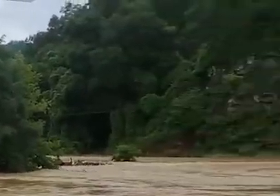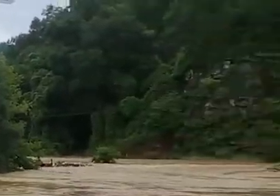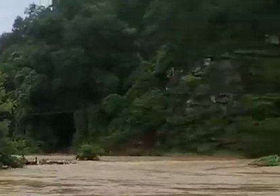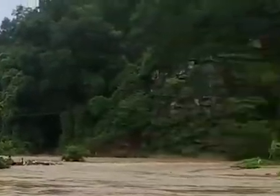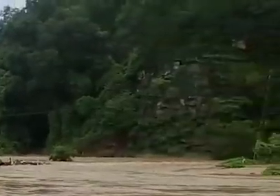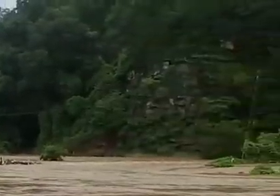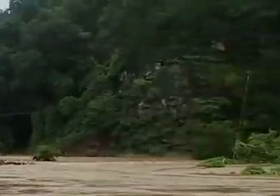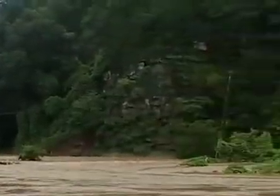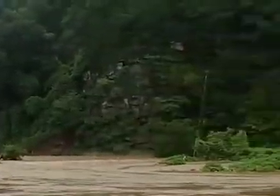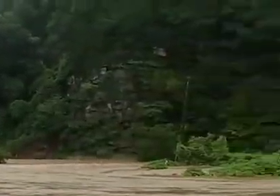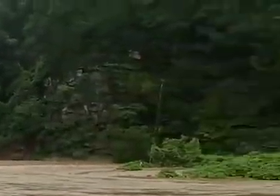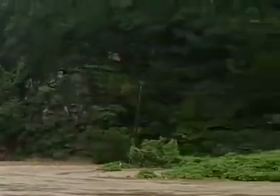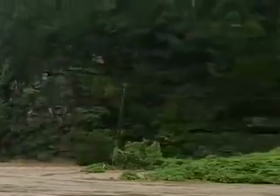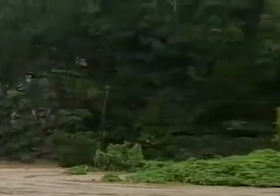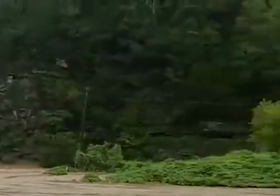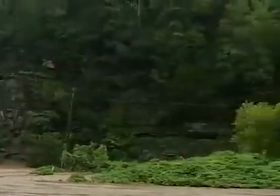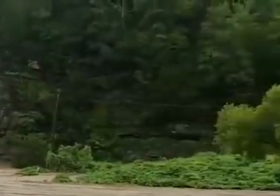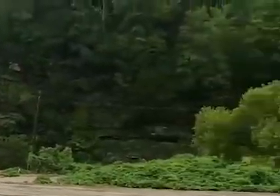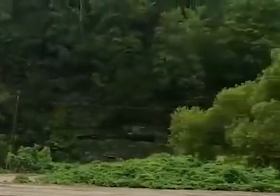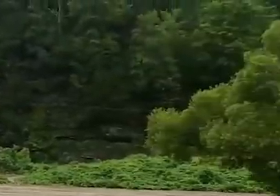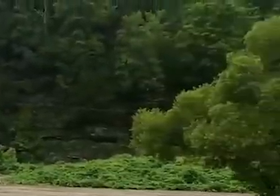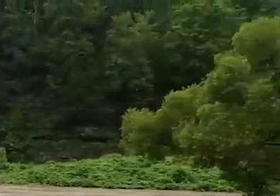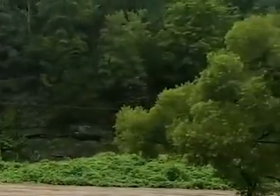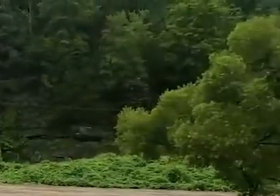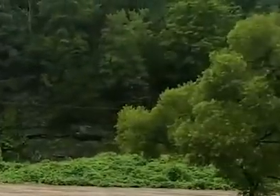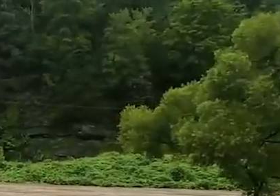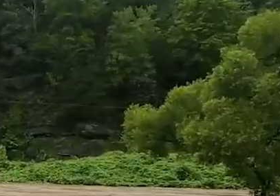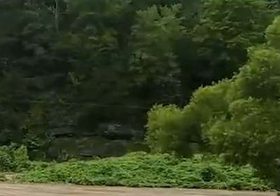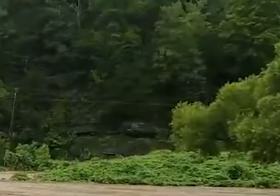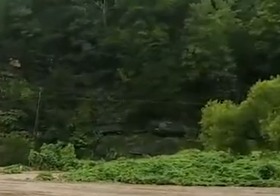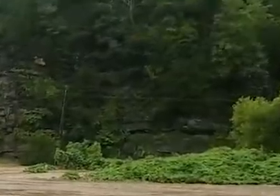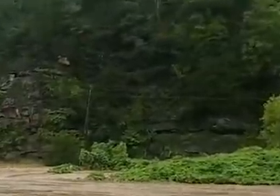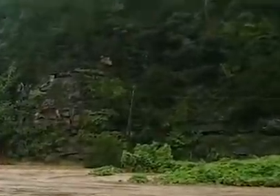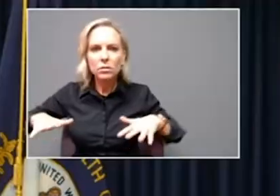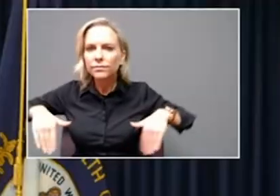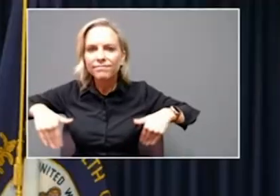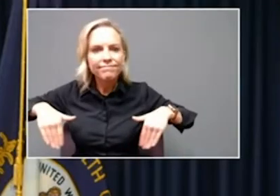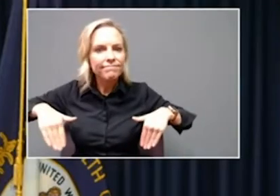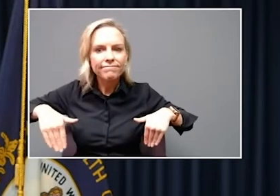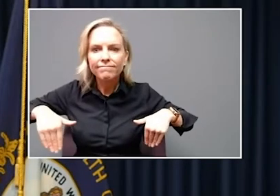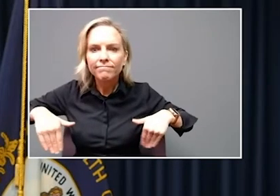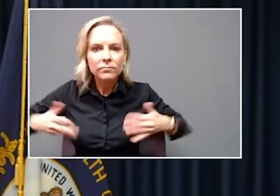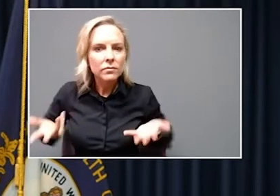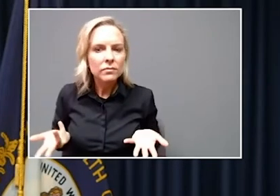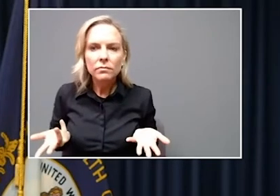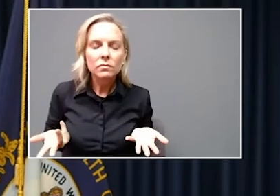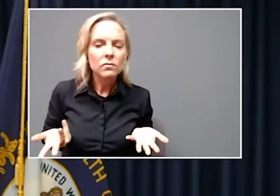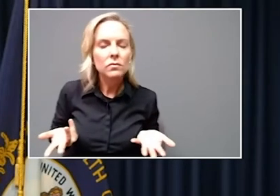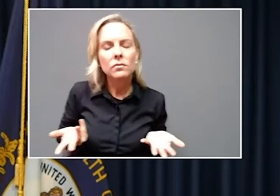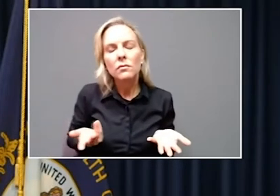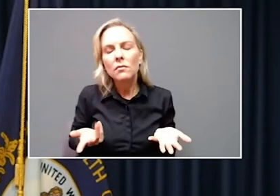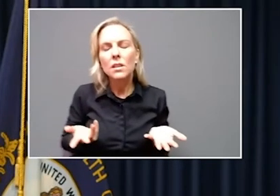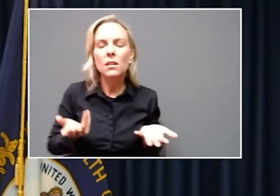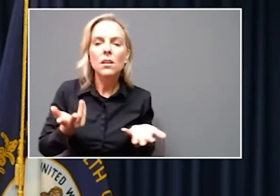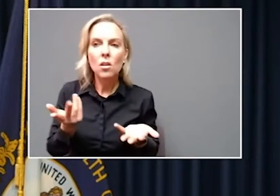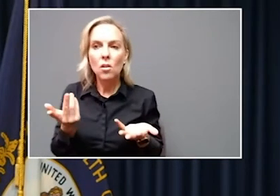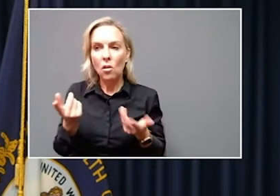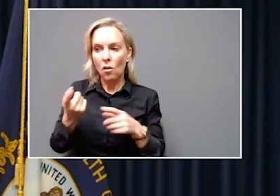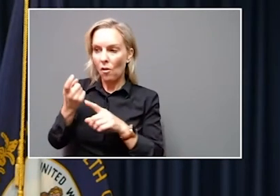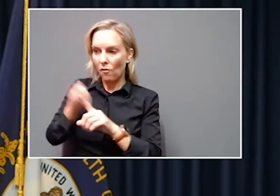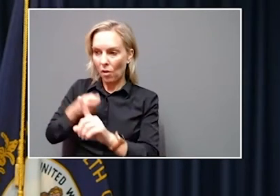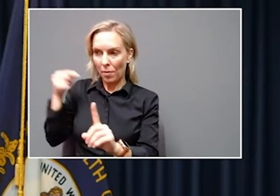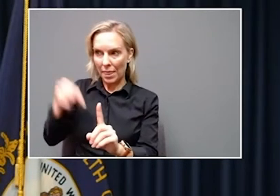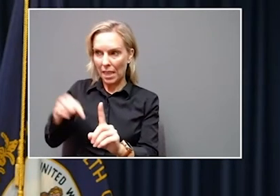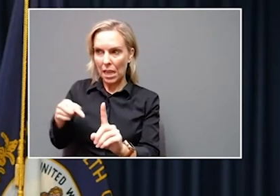businesses, and the news is expected to grow even more grim as the day moves forward. What we're going to see coming out of this is massive